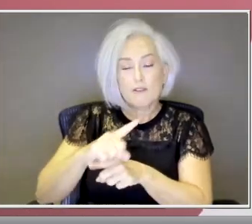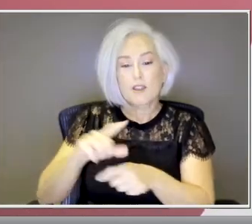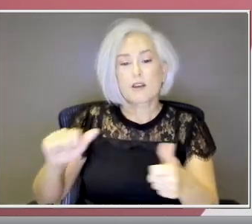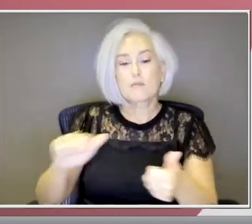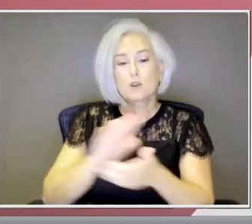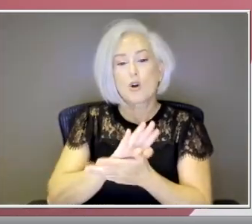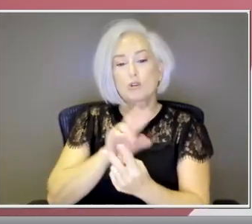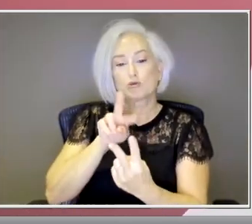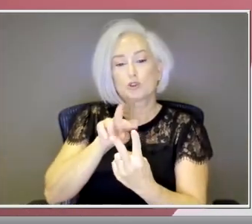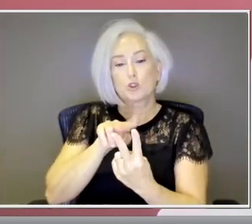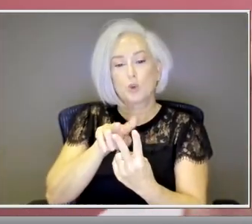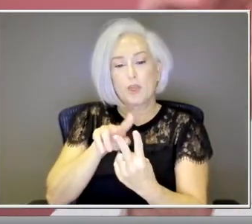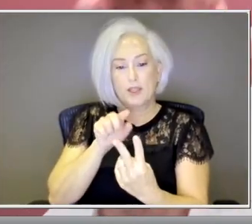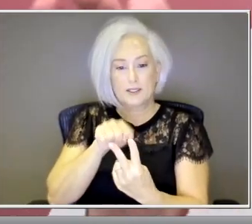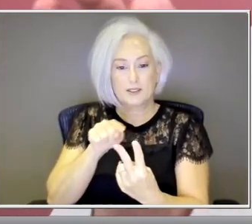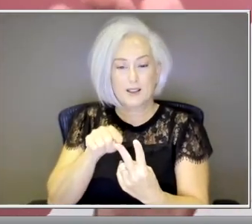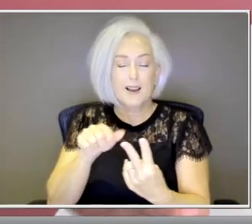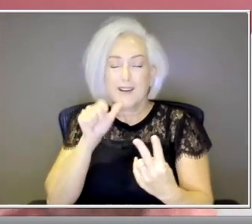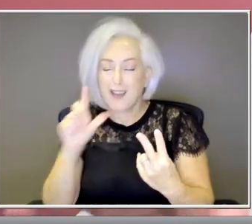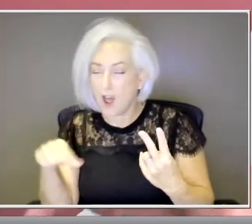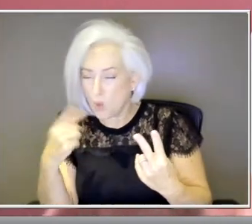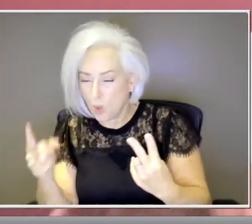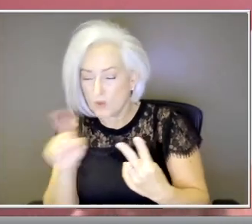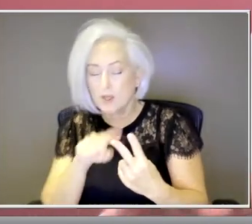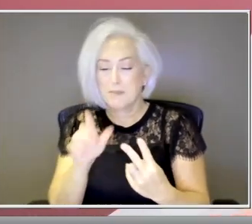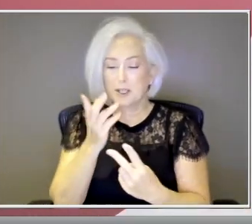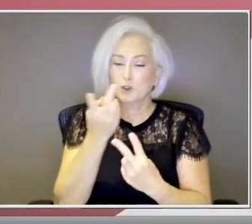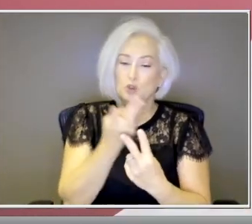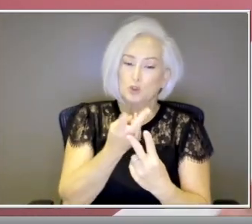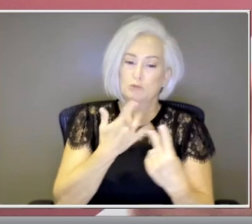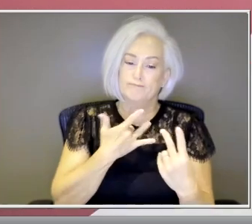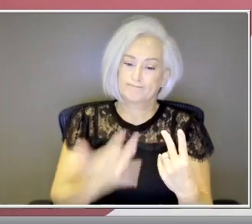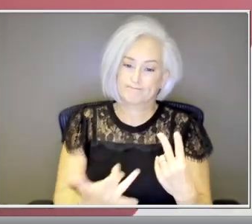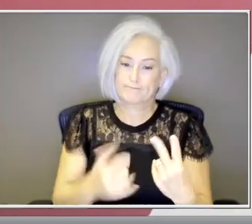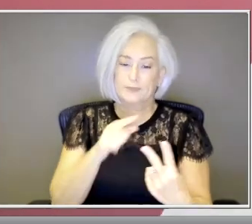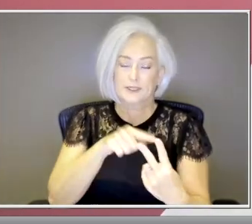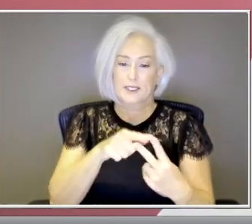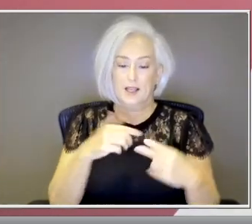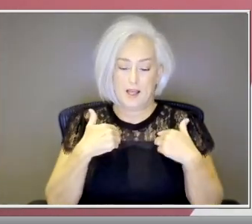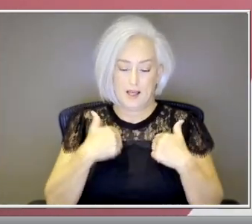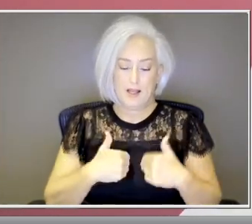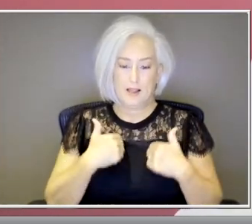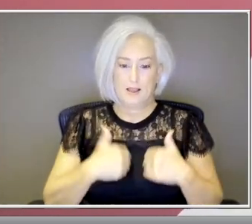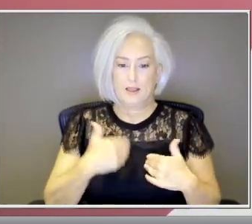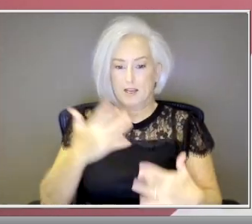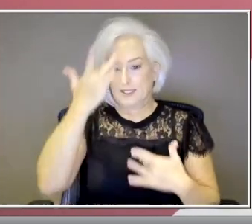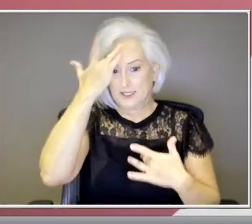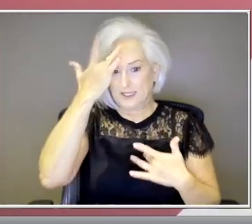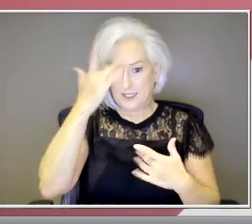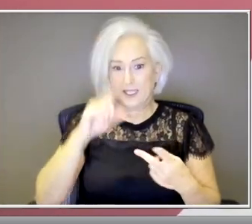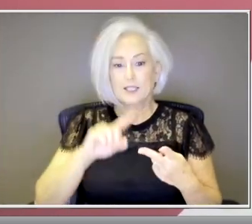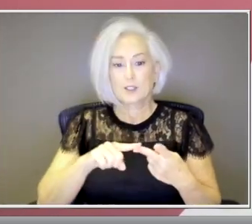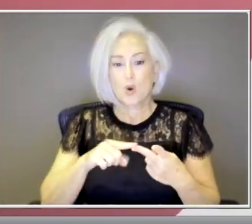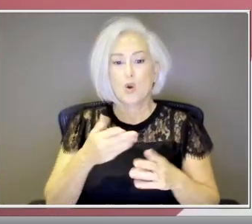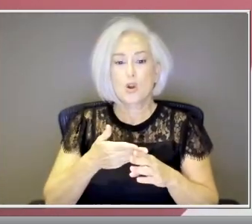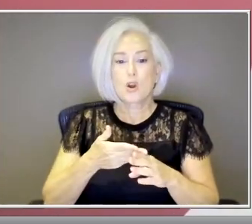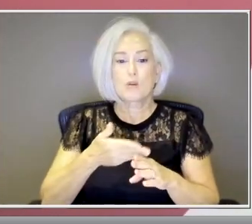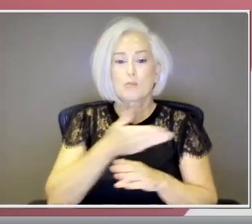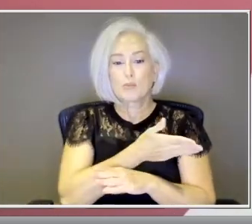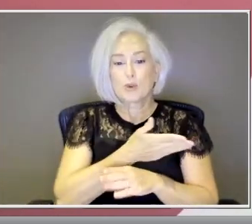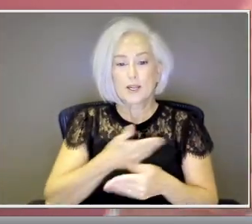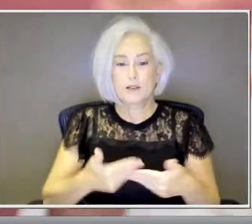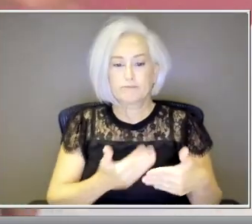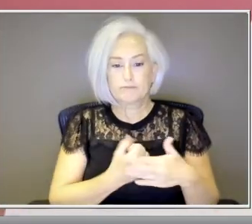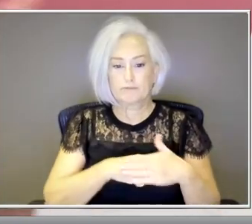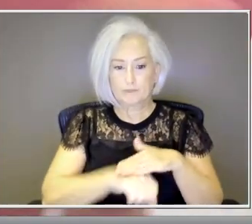It's not the only things that cause it, but either congenital lung disease or prematurity lung disease or other things with the lungs,